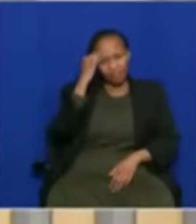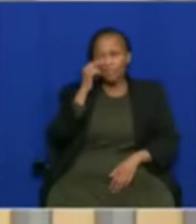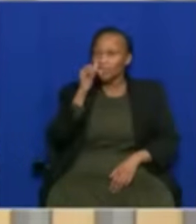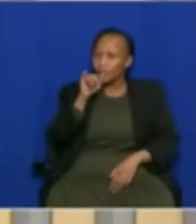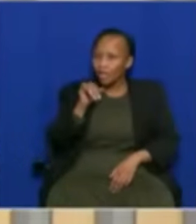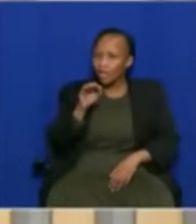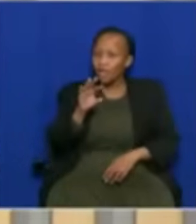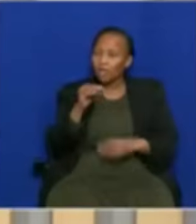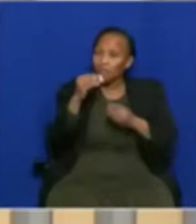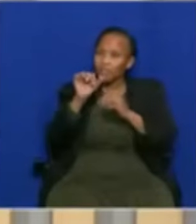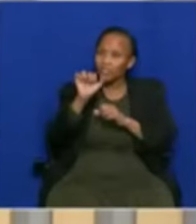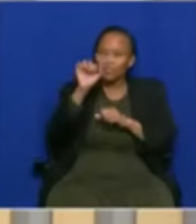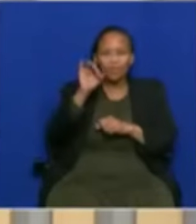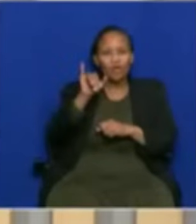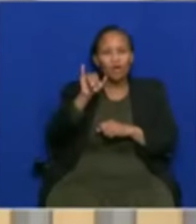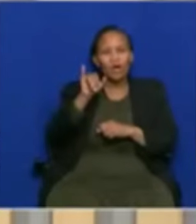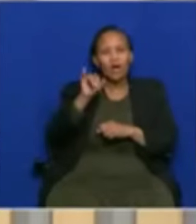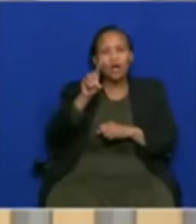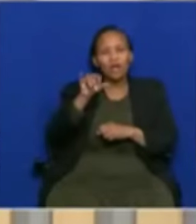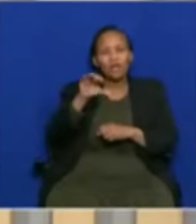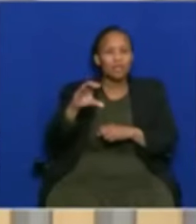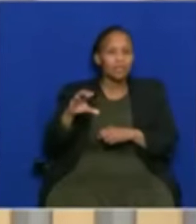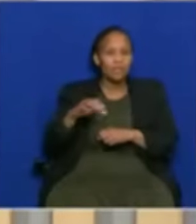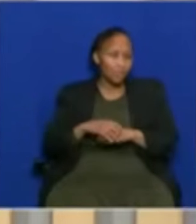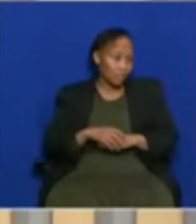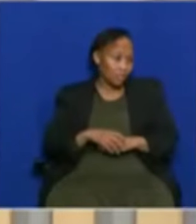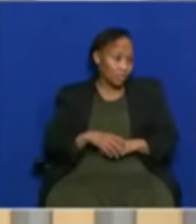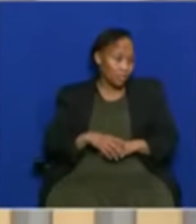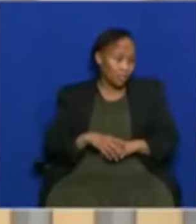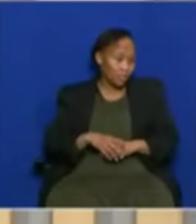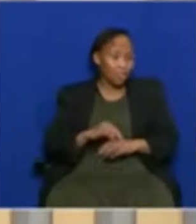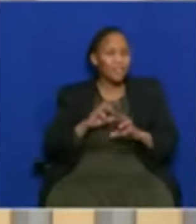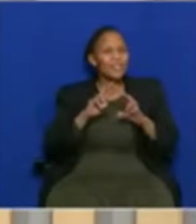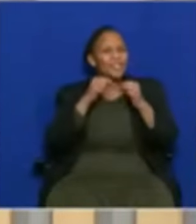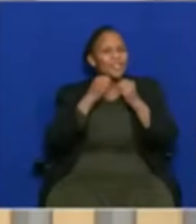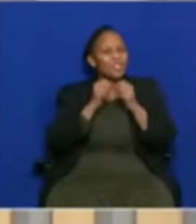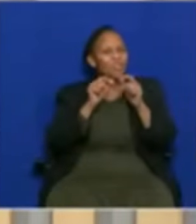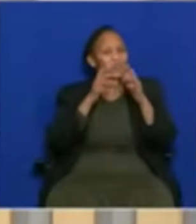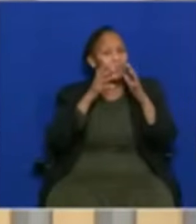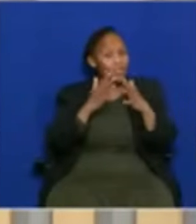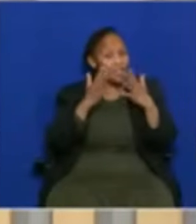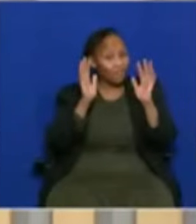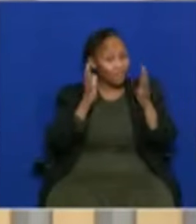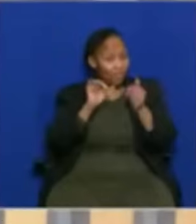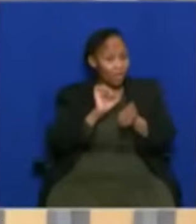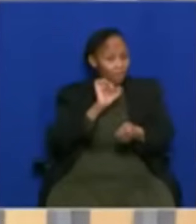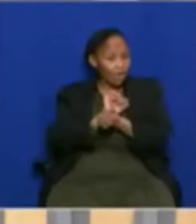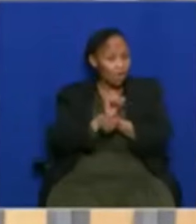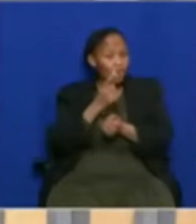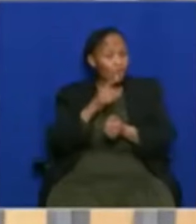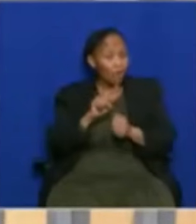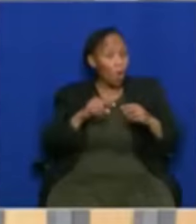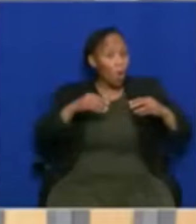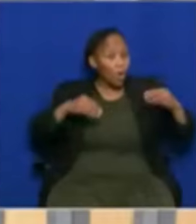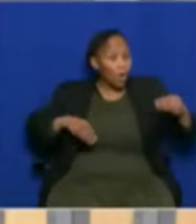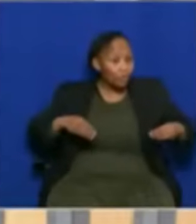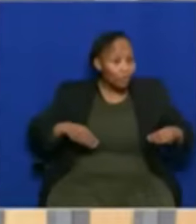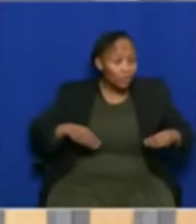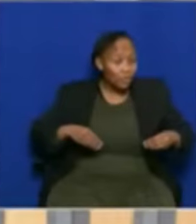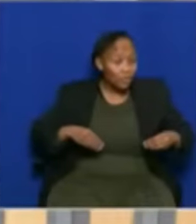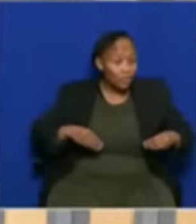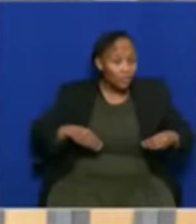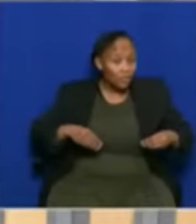like that? Has the National Commissioner been arrested for corruption? Has the National Commissioner been arrested for